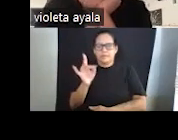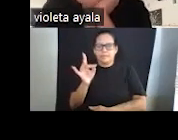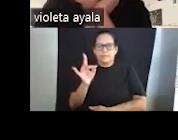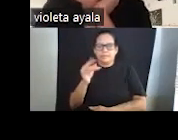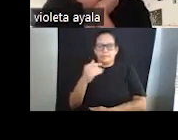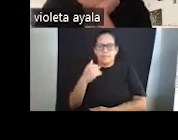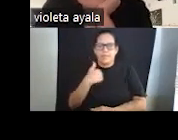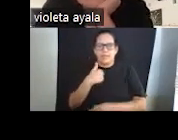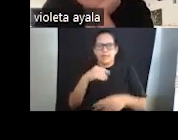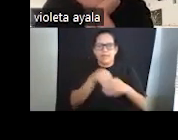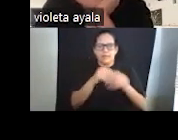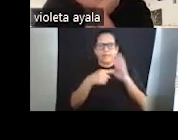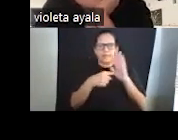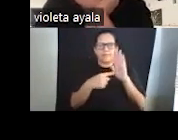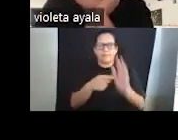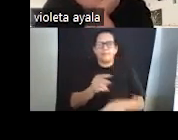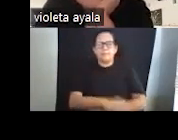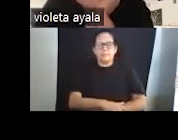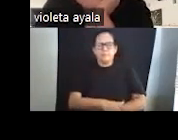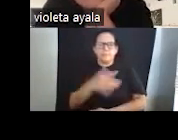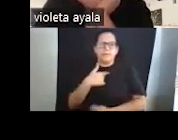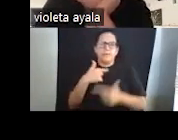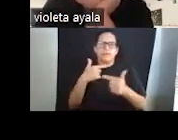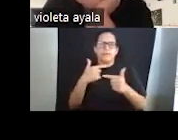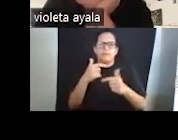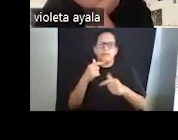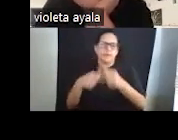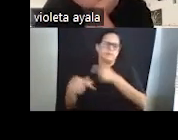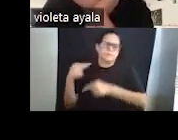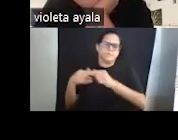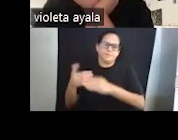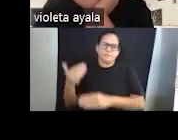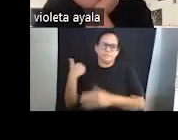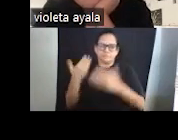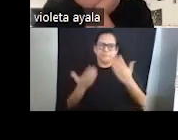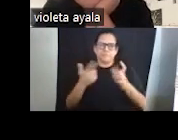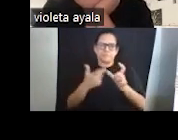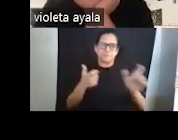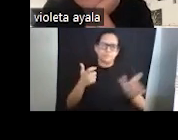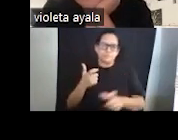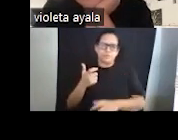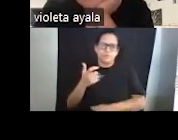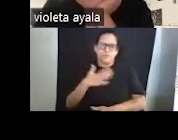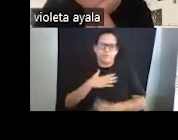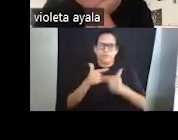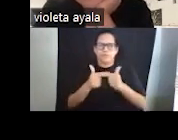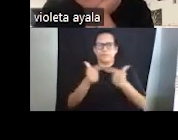an exhibition. This is my great, my ancestor, maybe from my